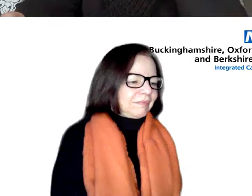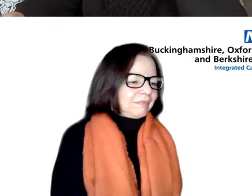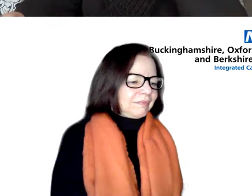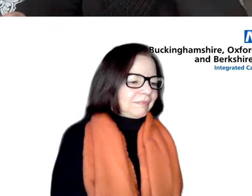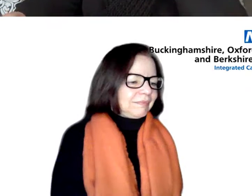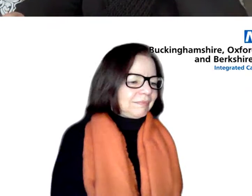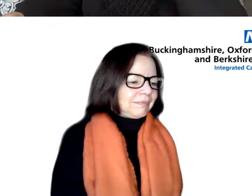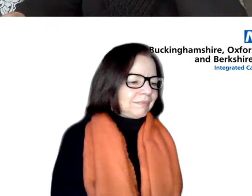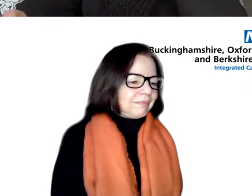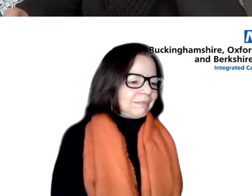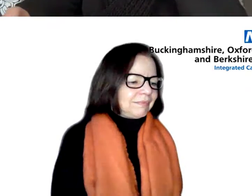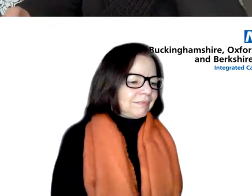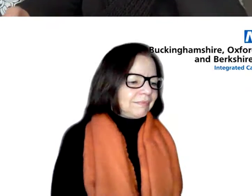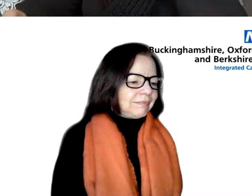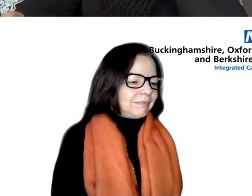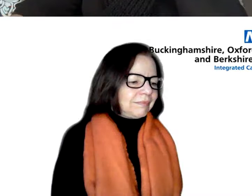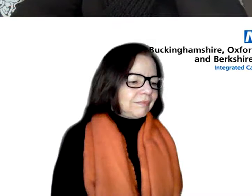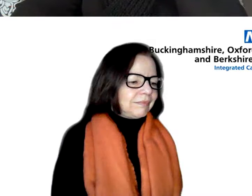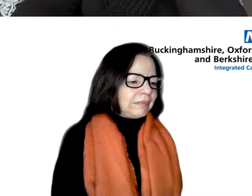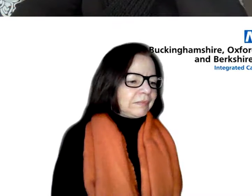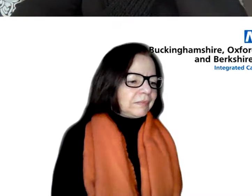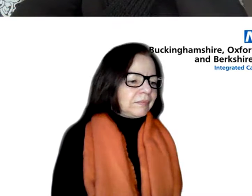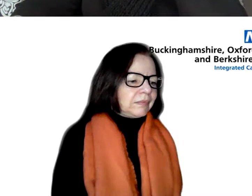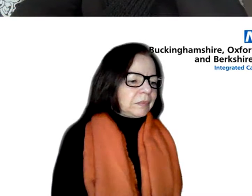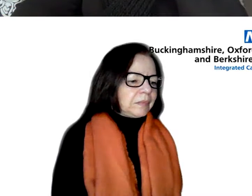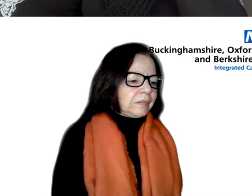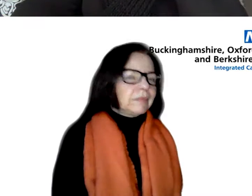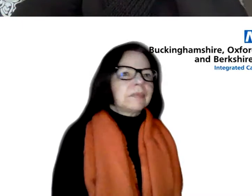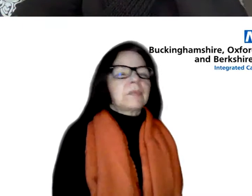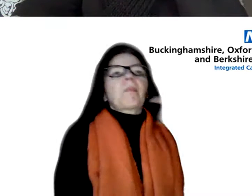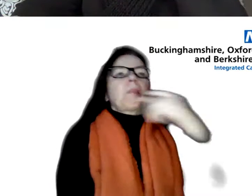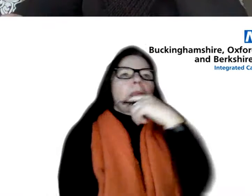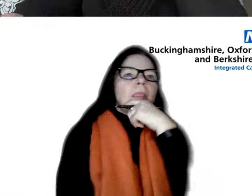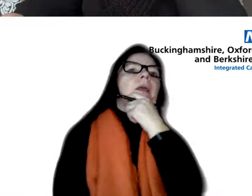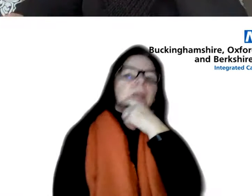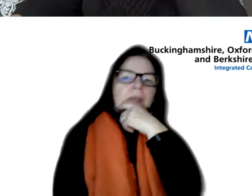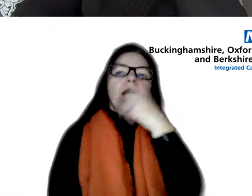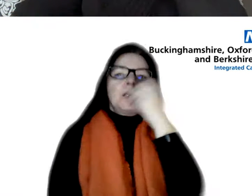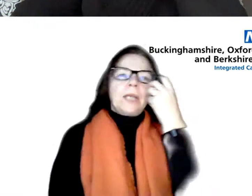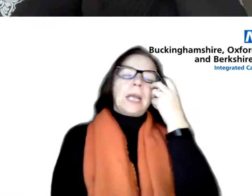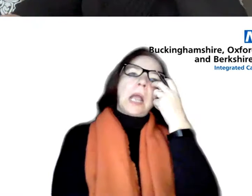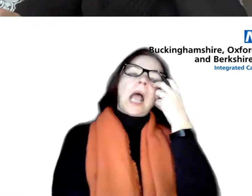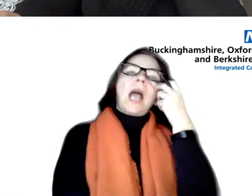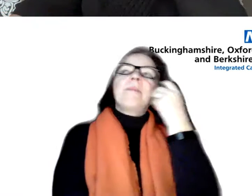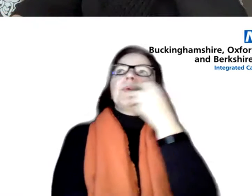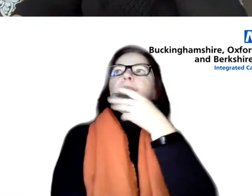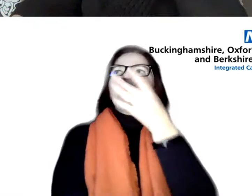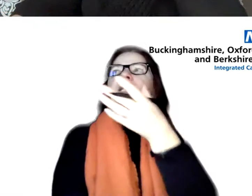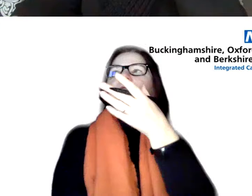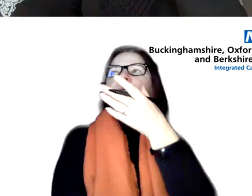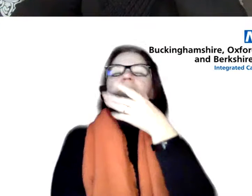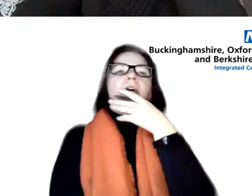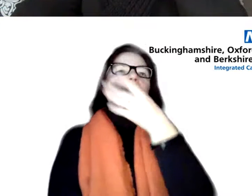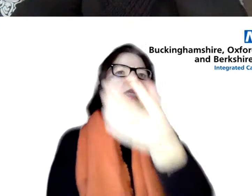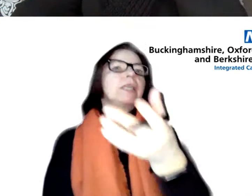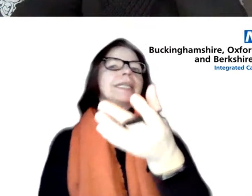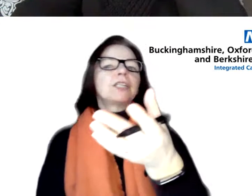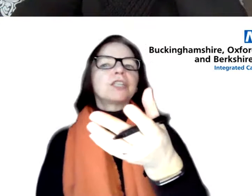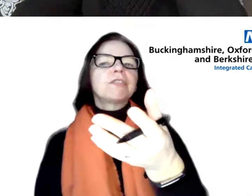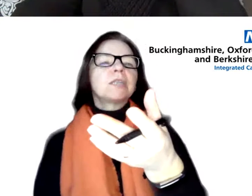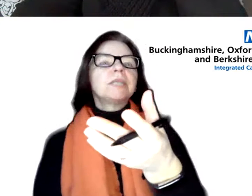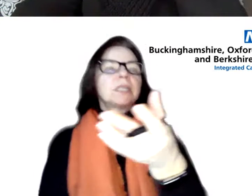costs, if we're talking about residential services, it kind of depends on the service. Okay. Well, let me give you an